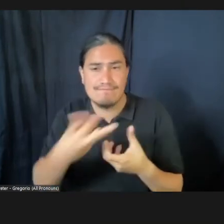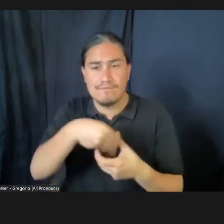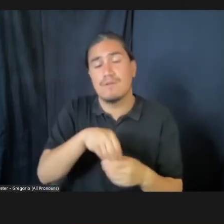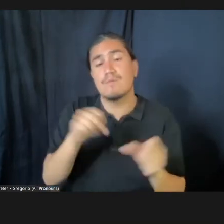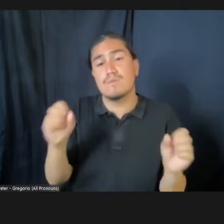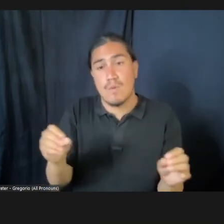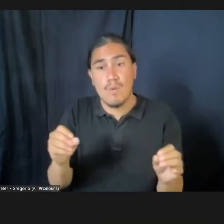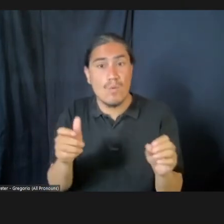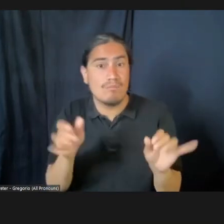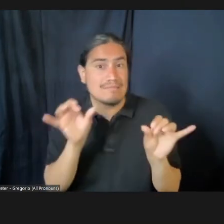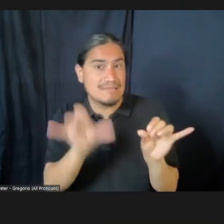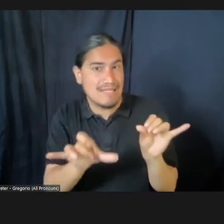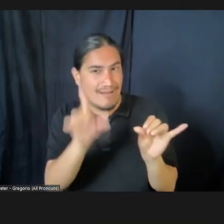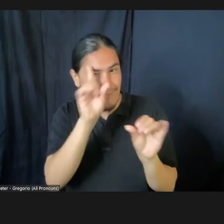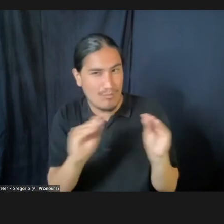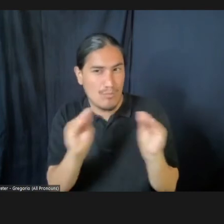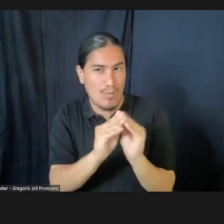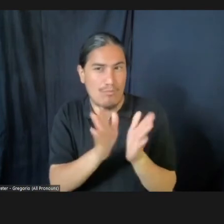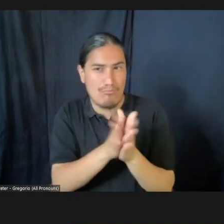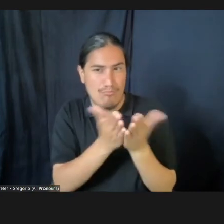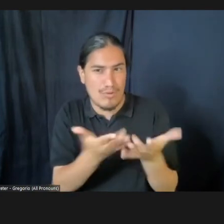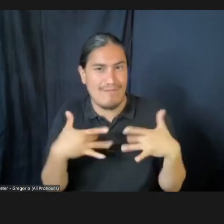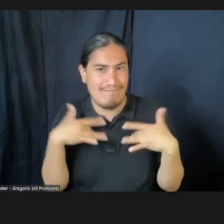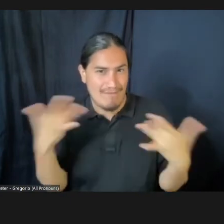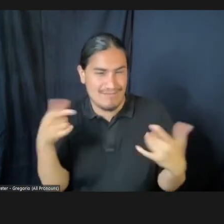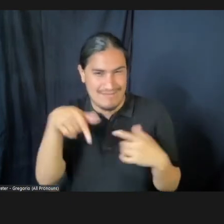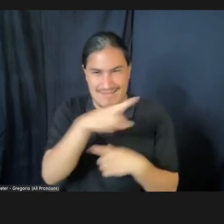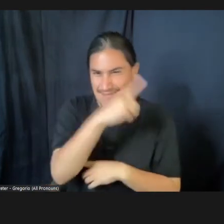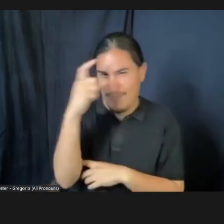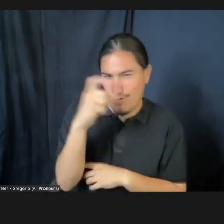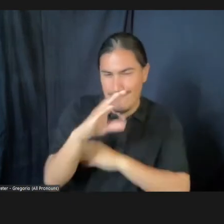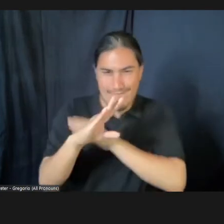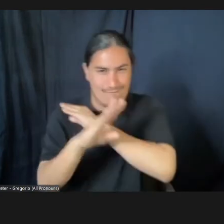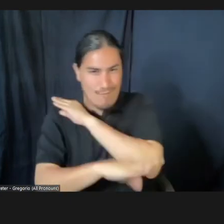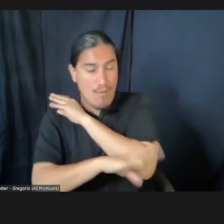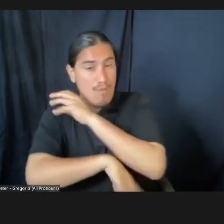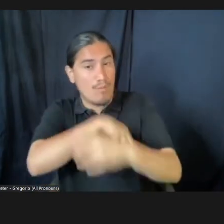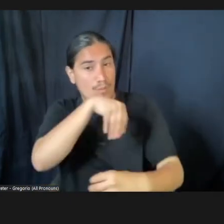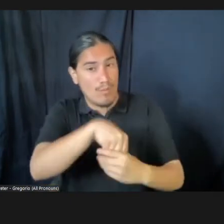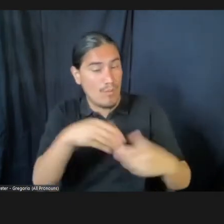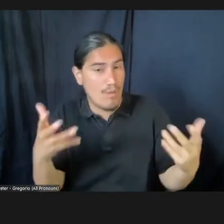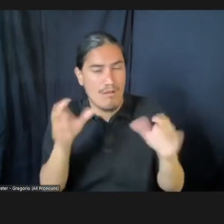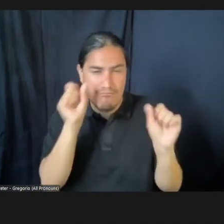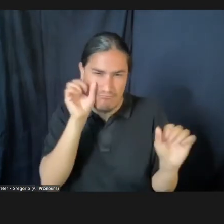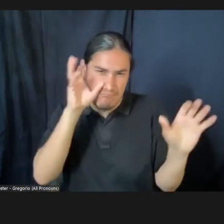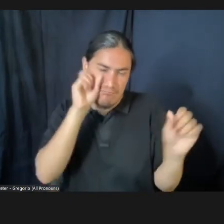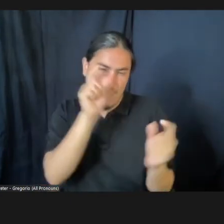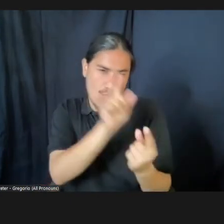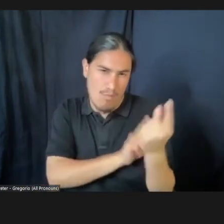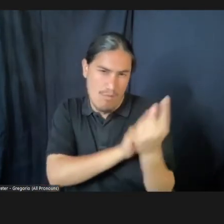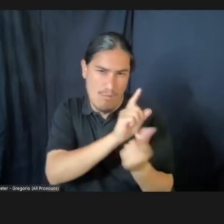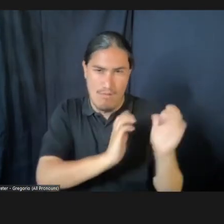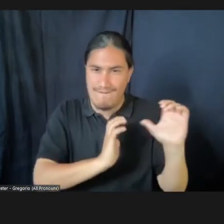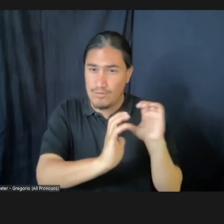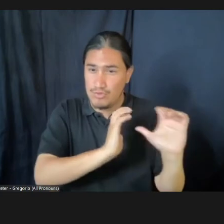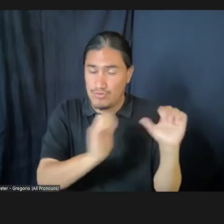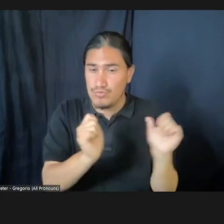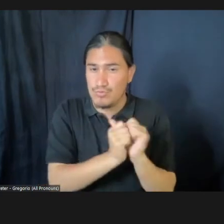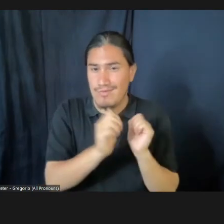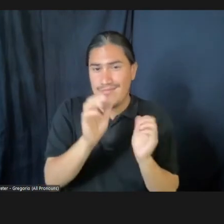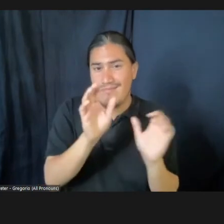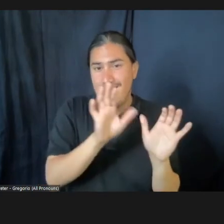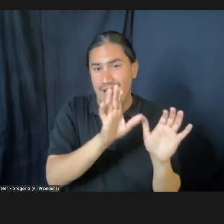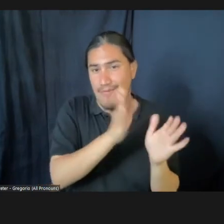stay tuned for more book events this summer and fall, including some awesome one-on-one conversations with